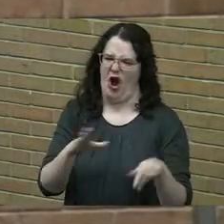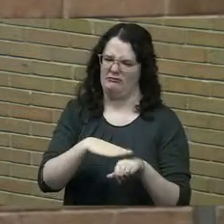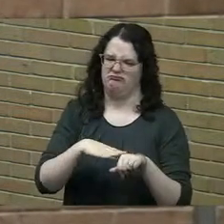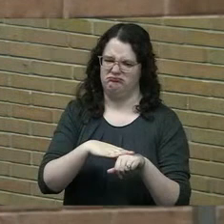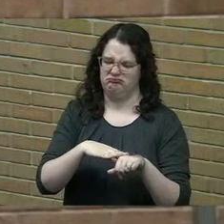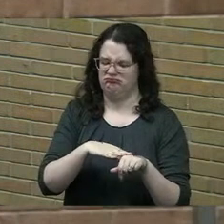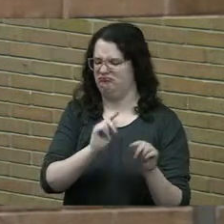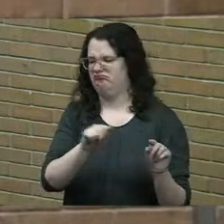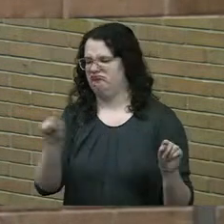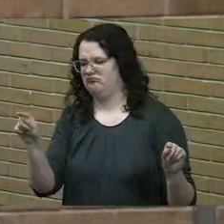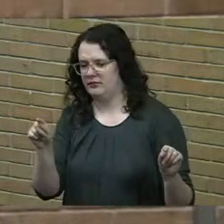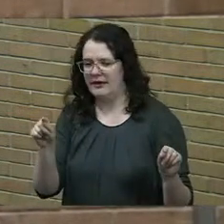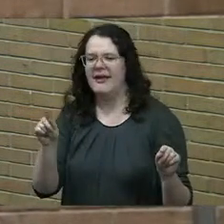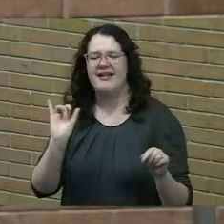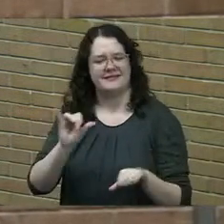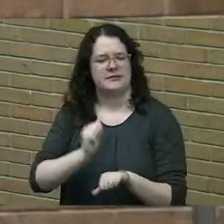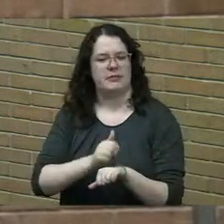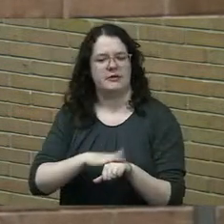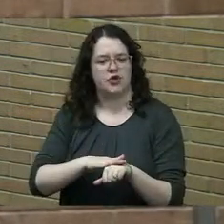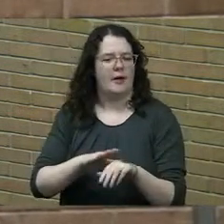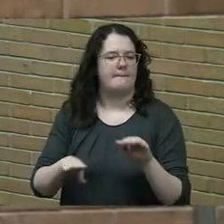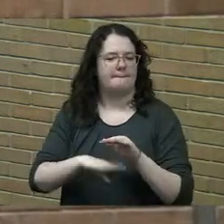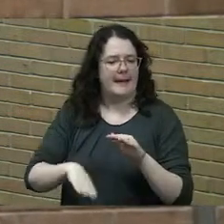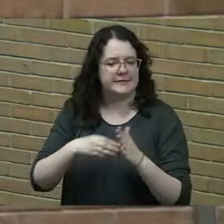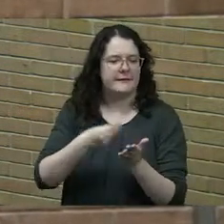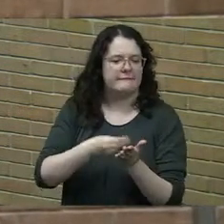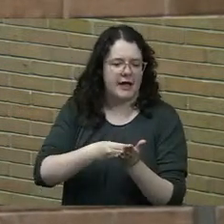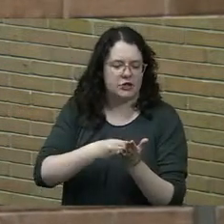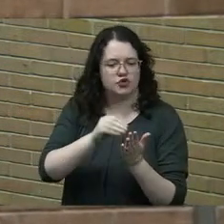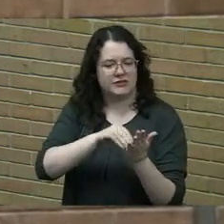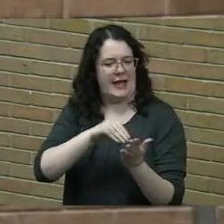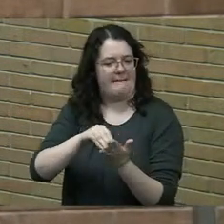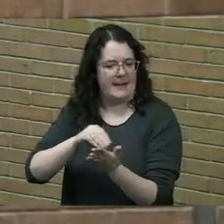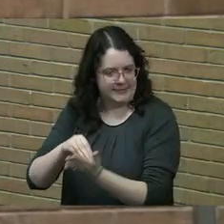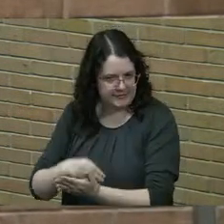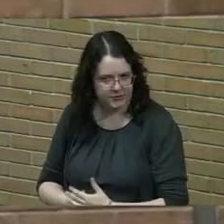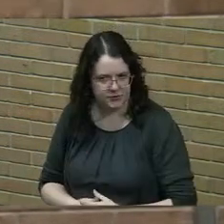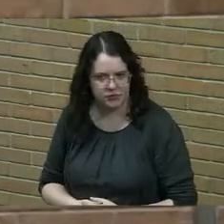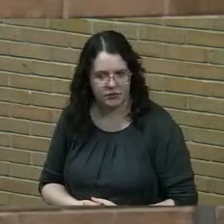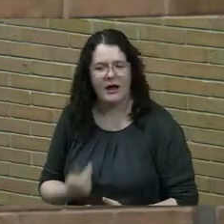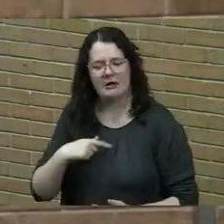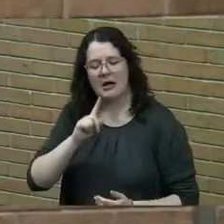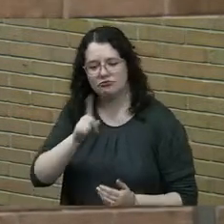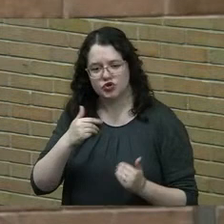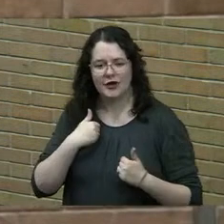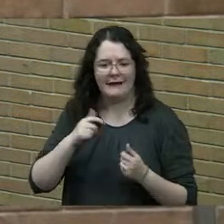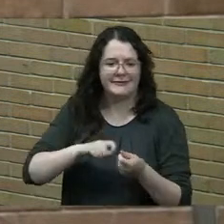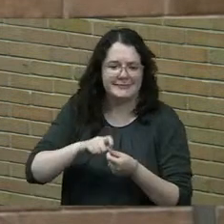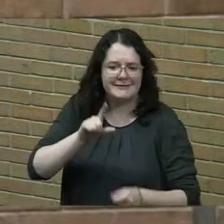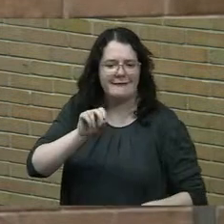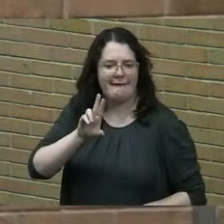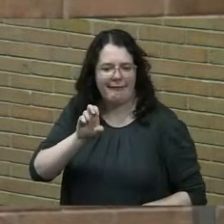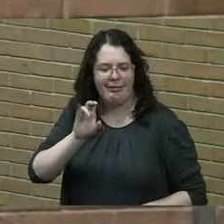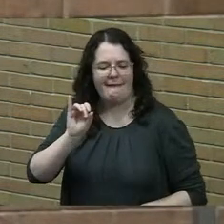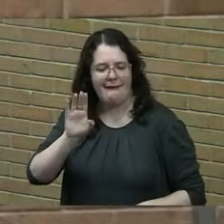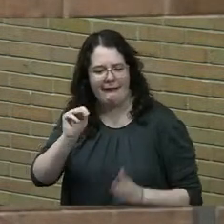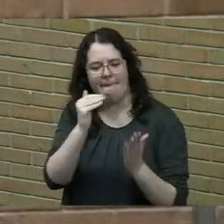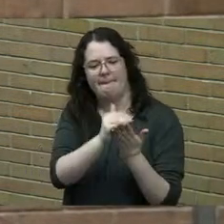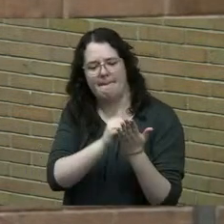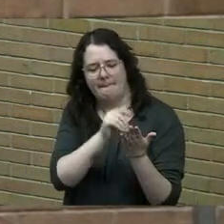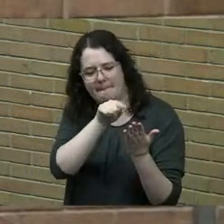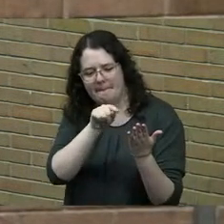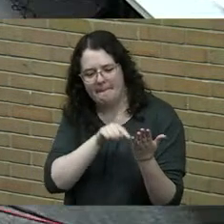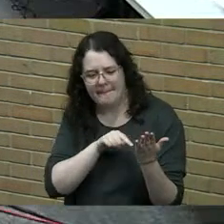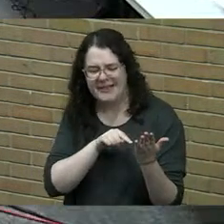on the basic financial statements, and although I'm sure there are specific line item details, I would